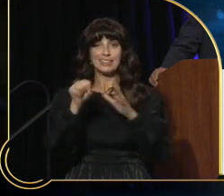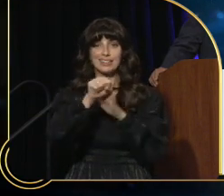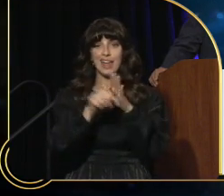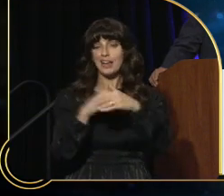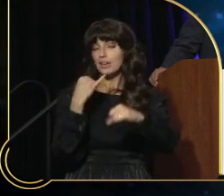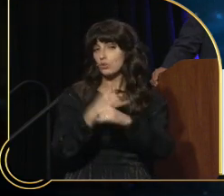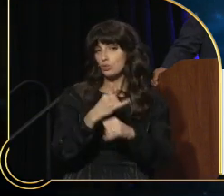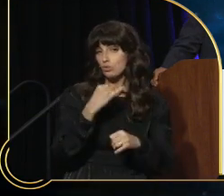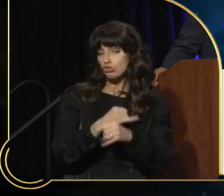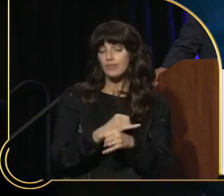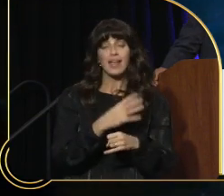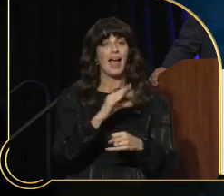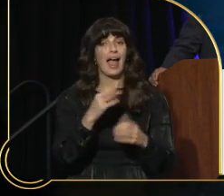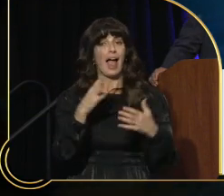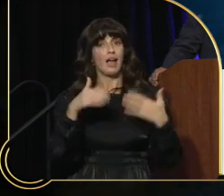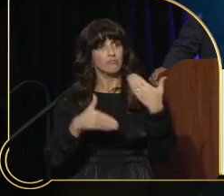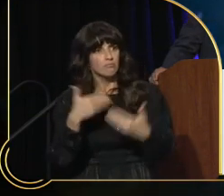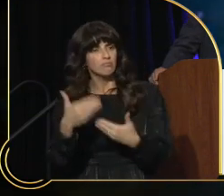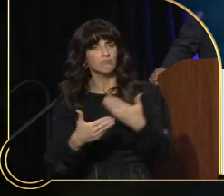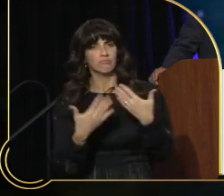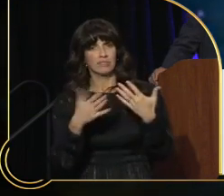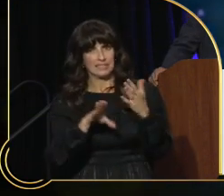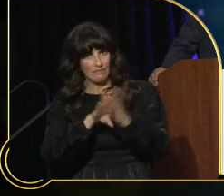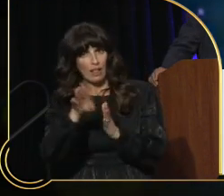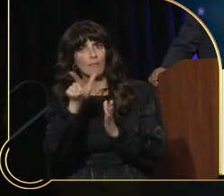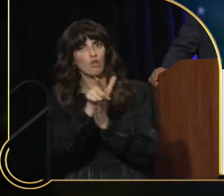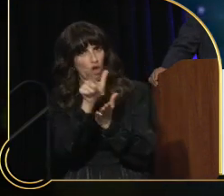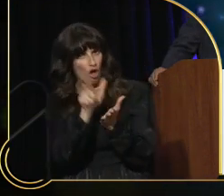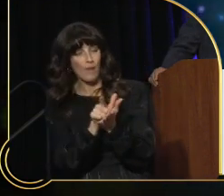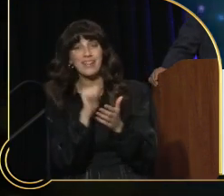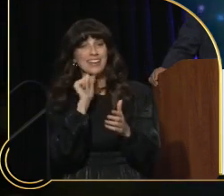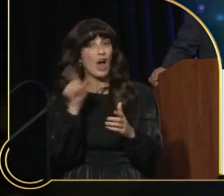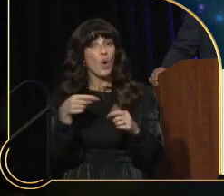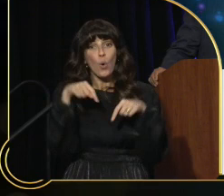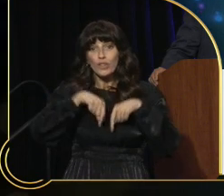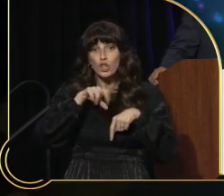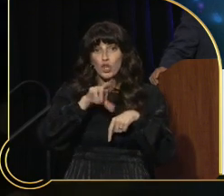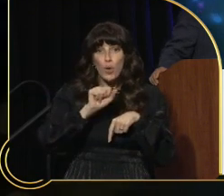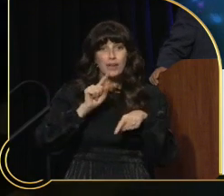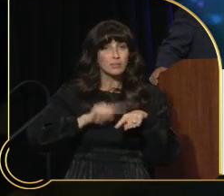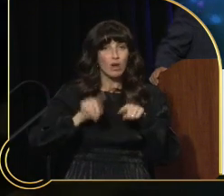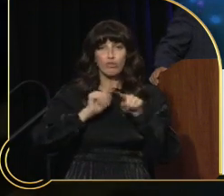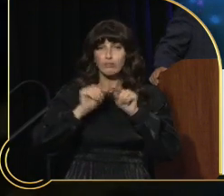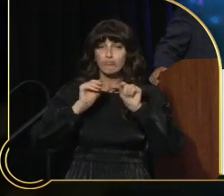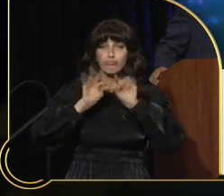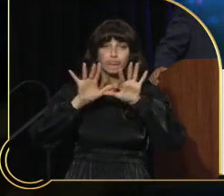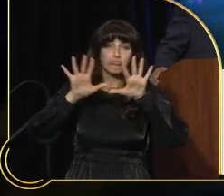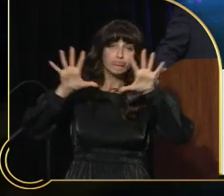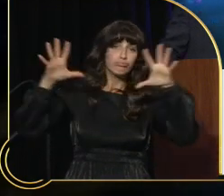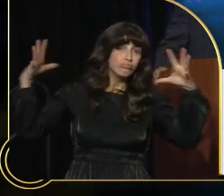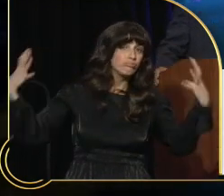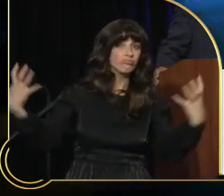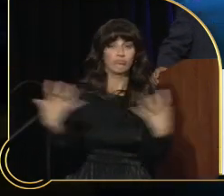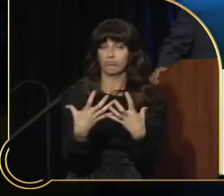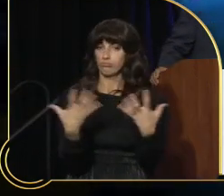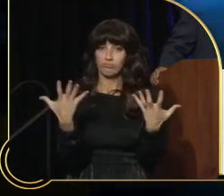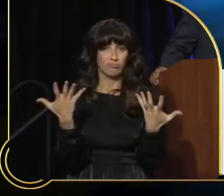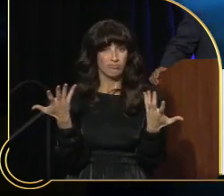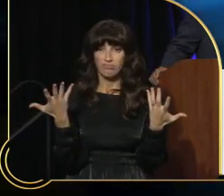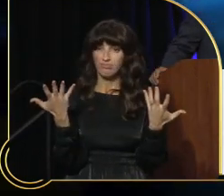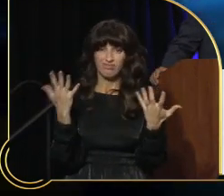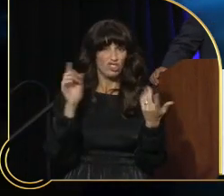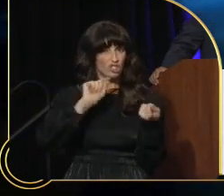and led to the development of law, not only in the United States, but has influenced the development of mental health law across the world.